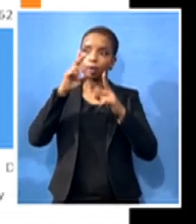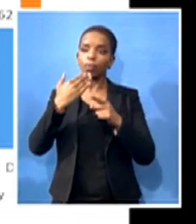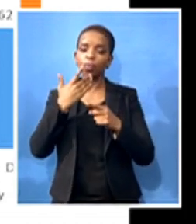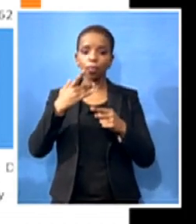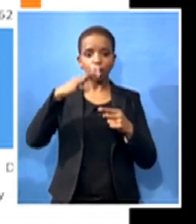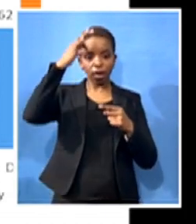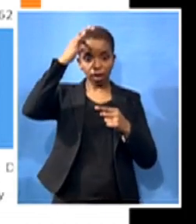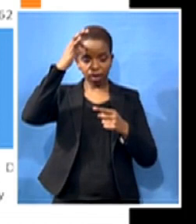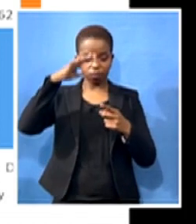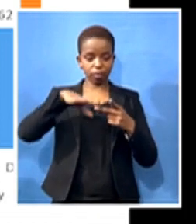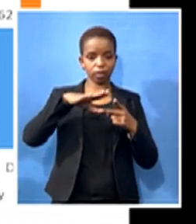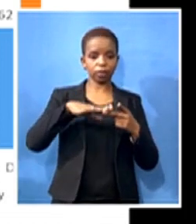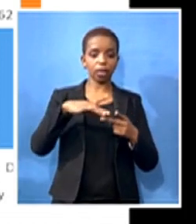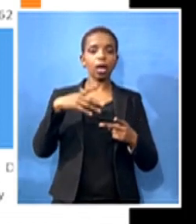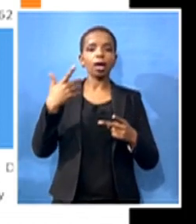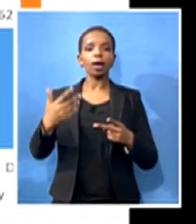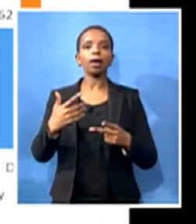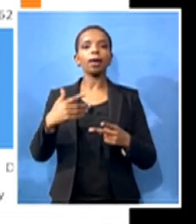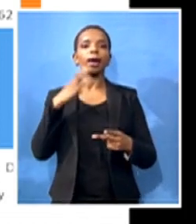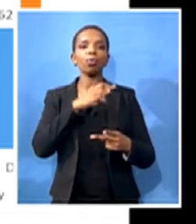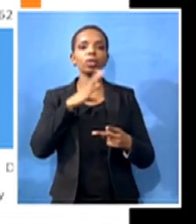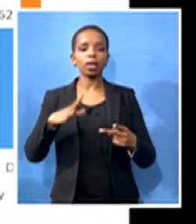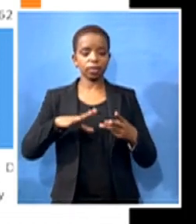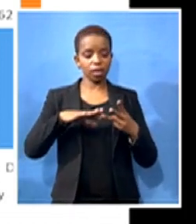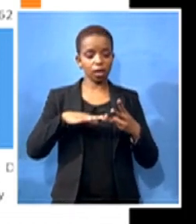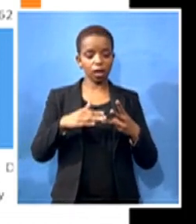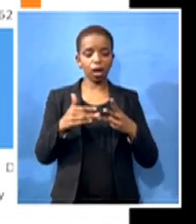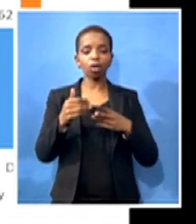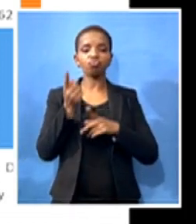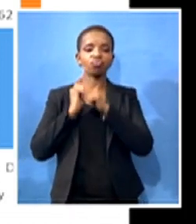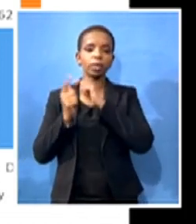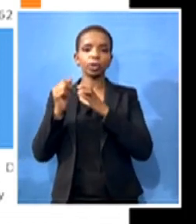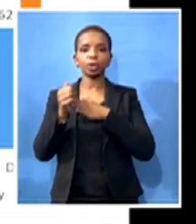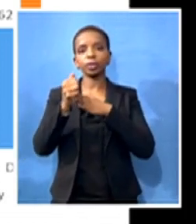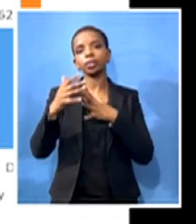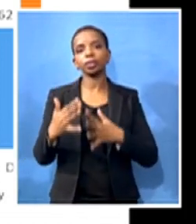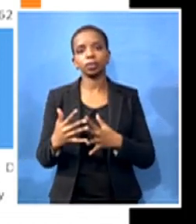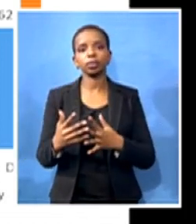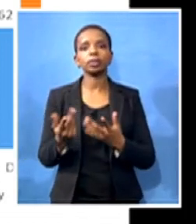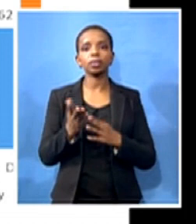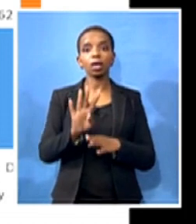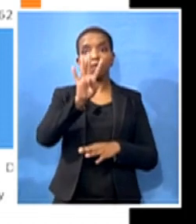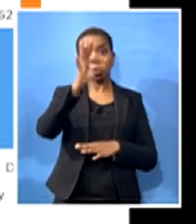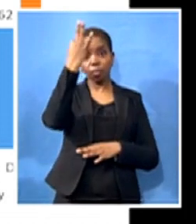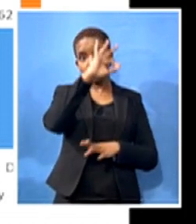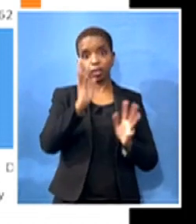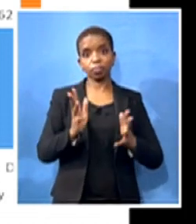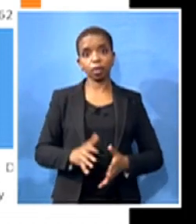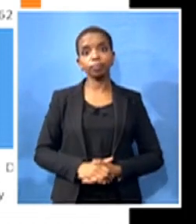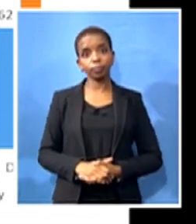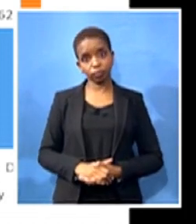trust is very low. Narnia, maybe about 4 more minutes. Thank you. I'll try and speed it up.